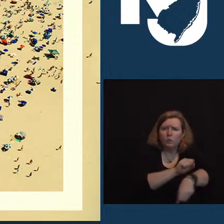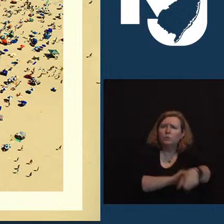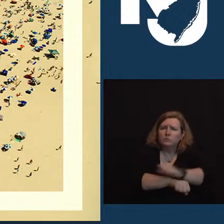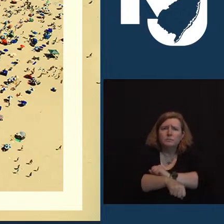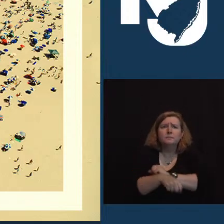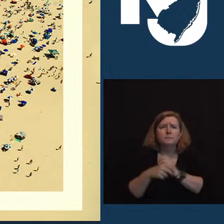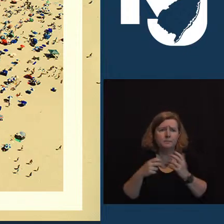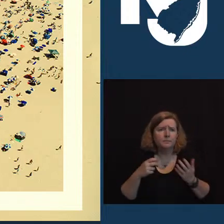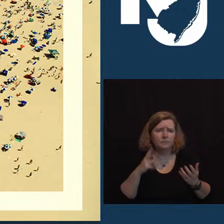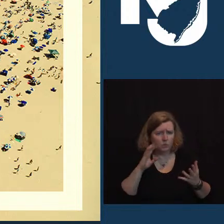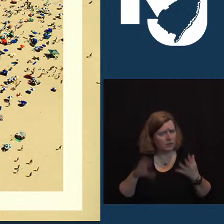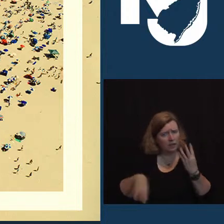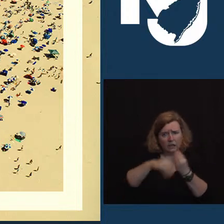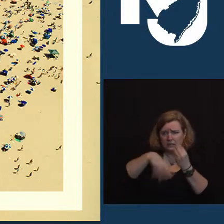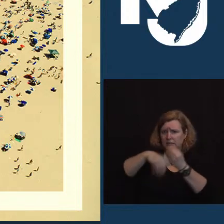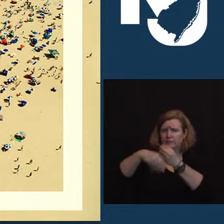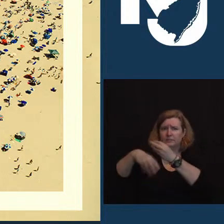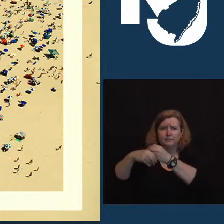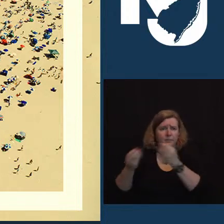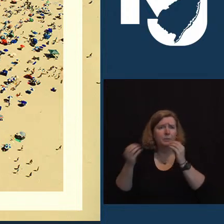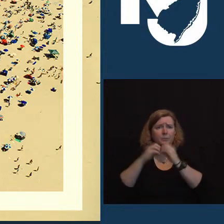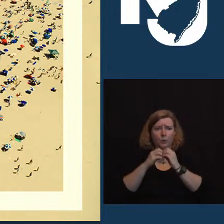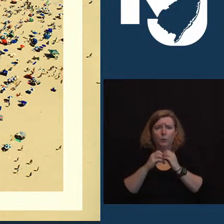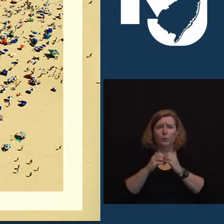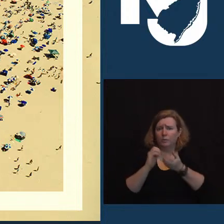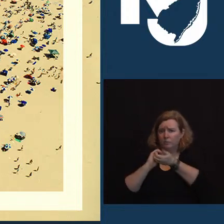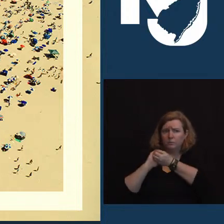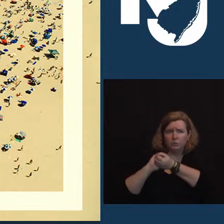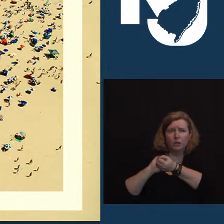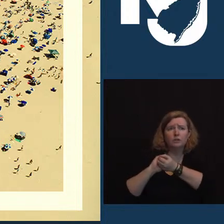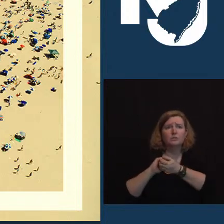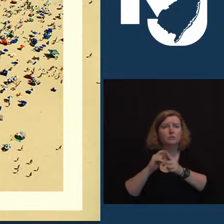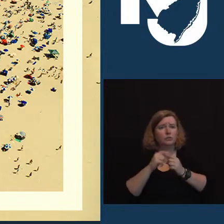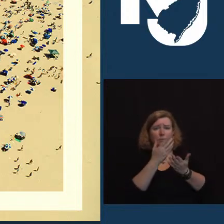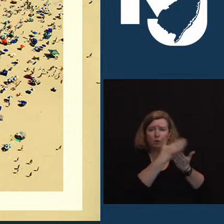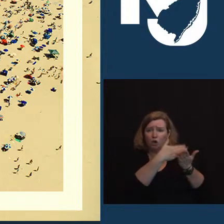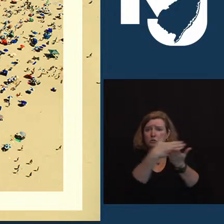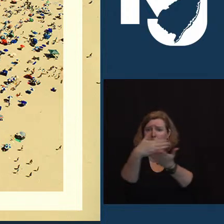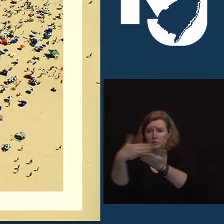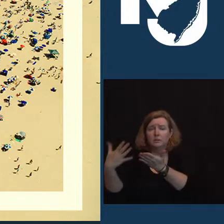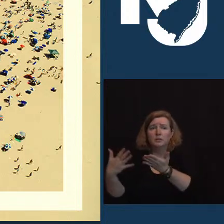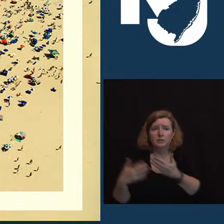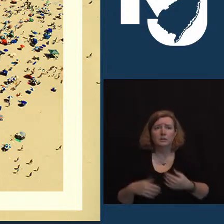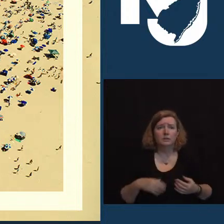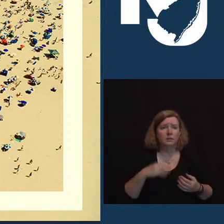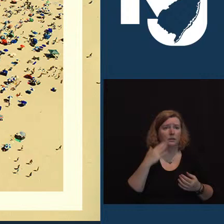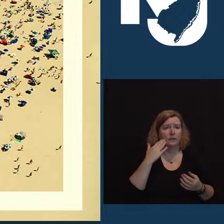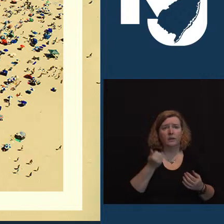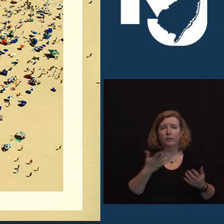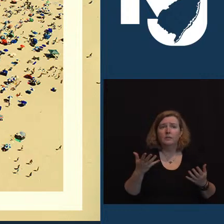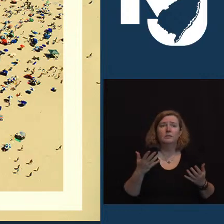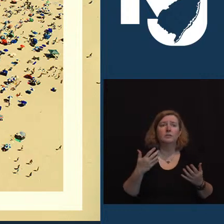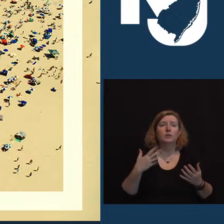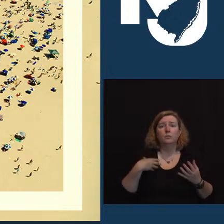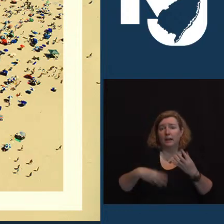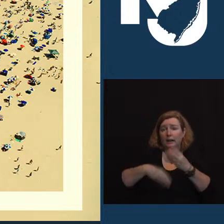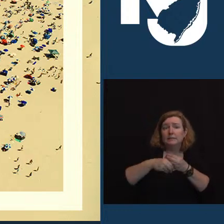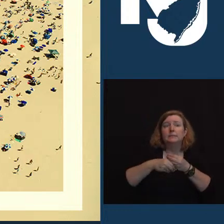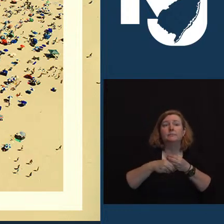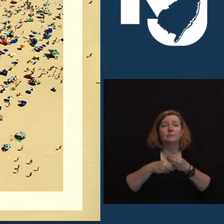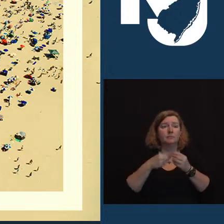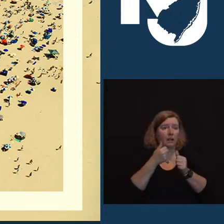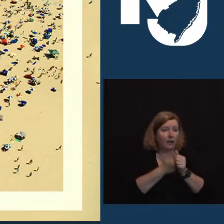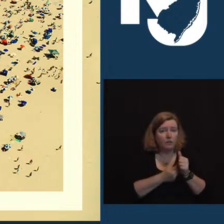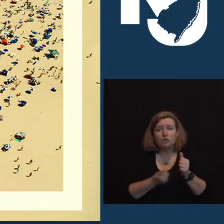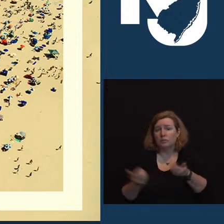more partnerships over the coming days and weeks. And everything we do, every component we add, and every partnership we build as part